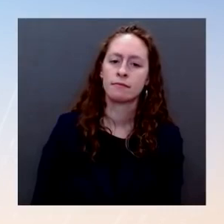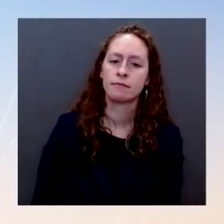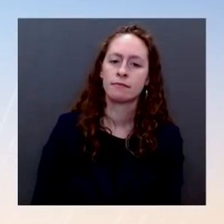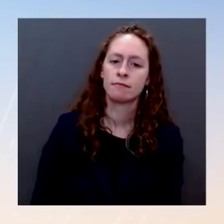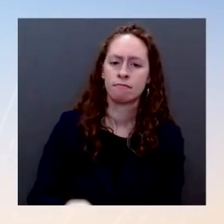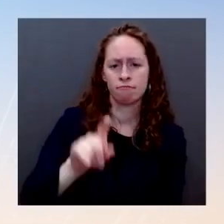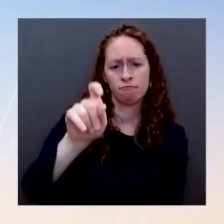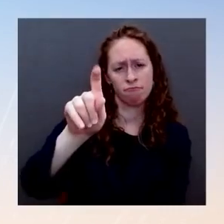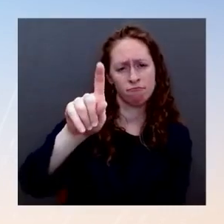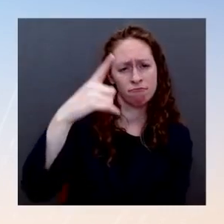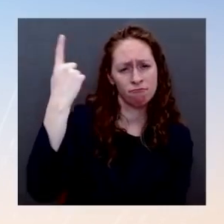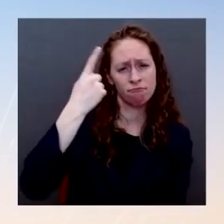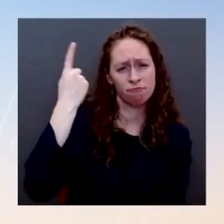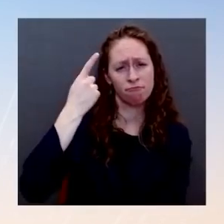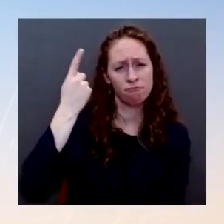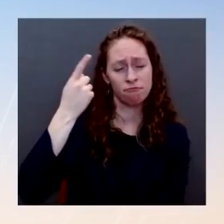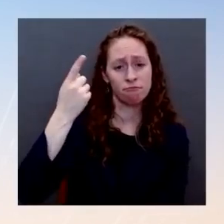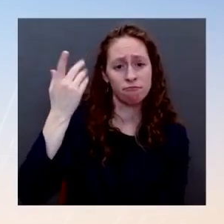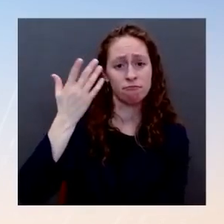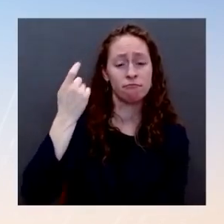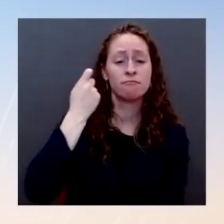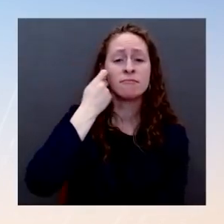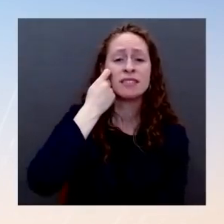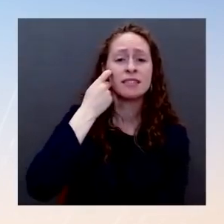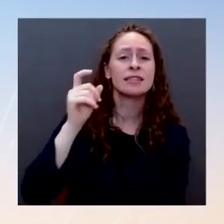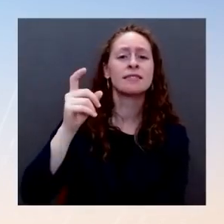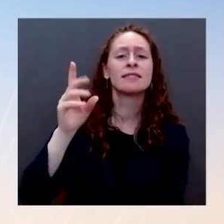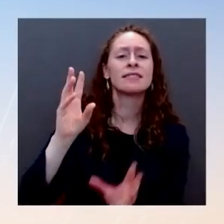in person? I don't have any changes to the